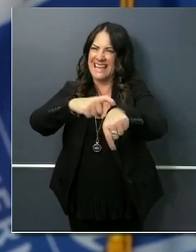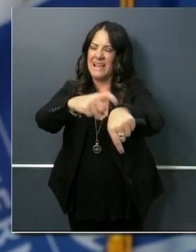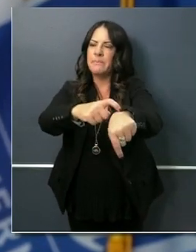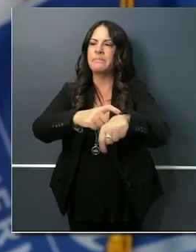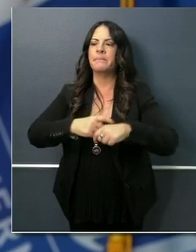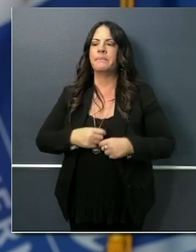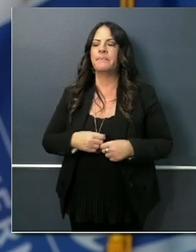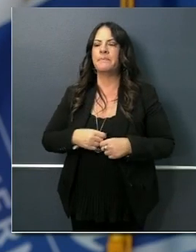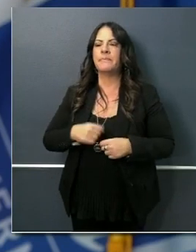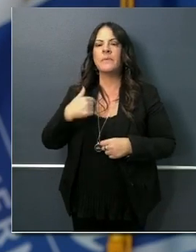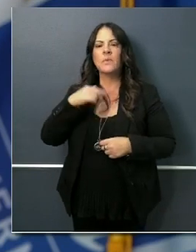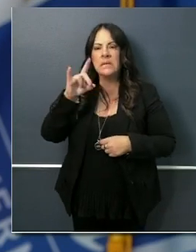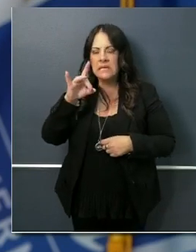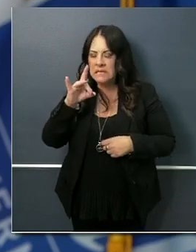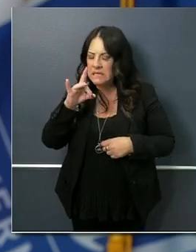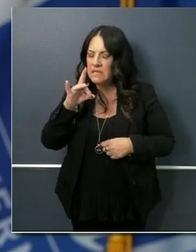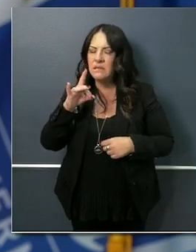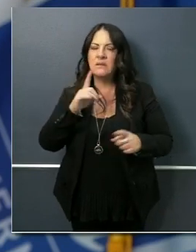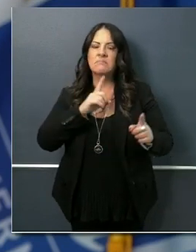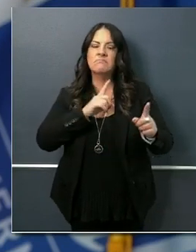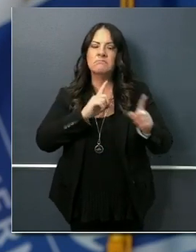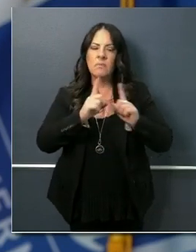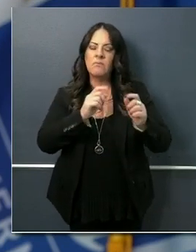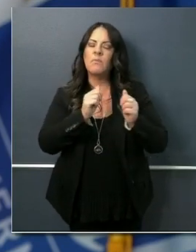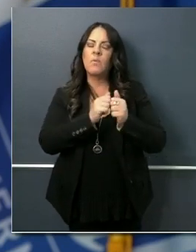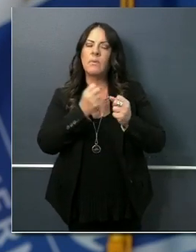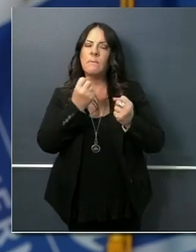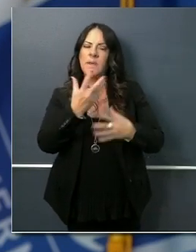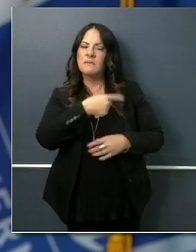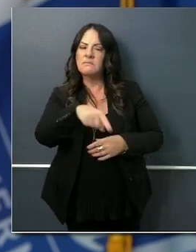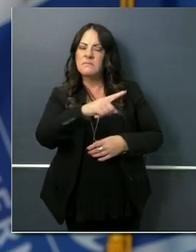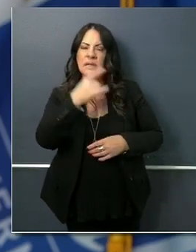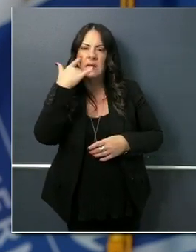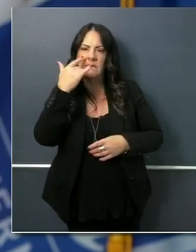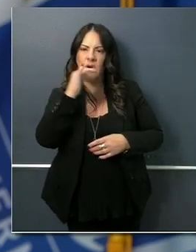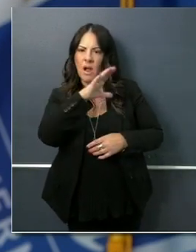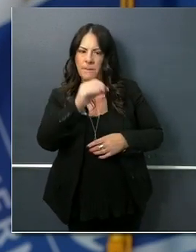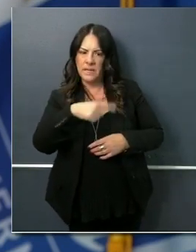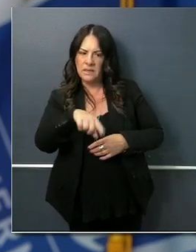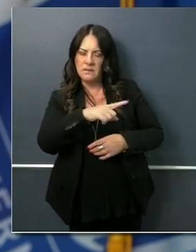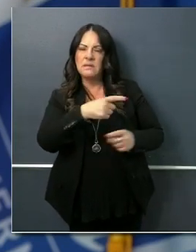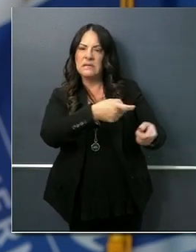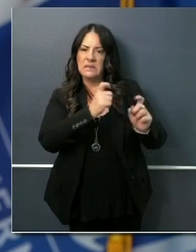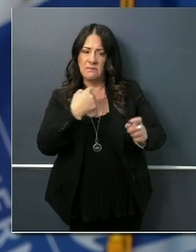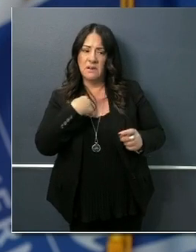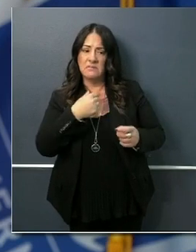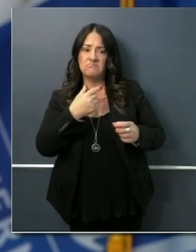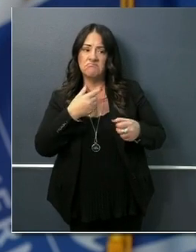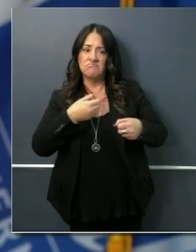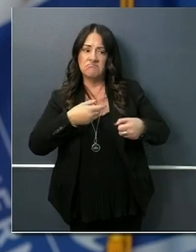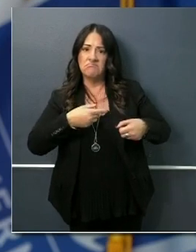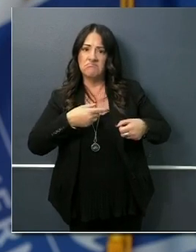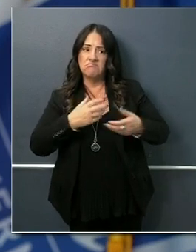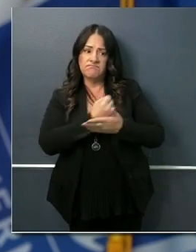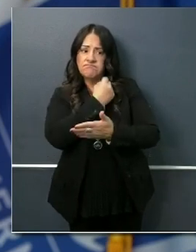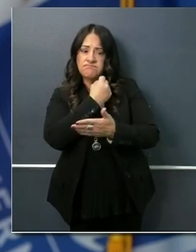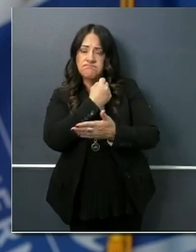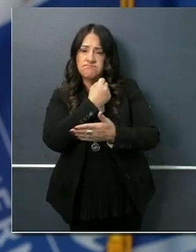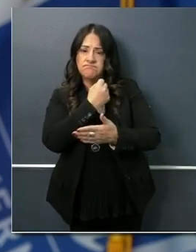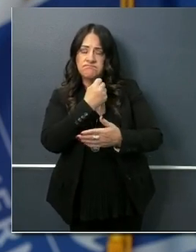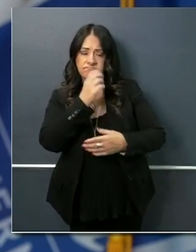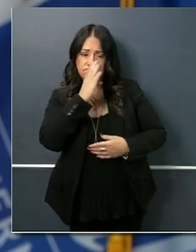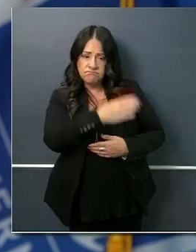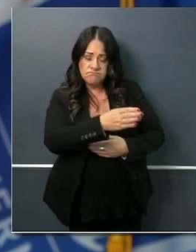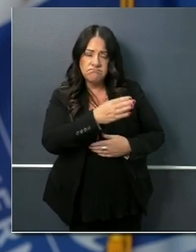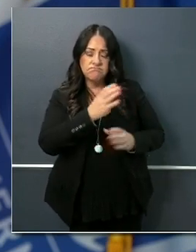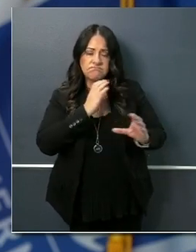engaged directly with a California-based company, which was really something that gave us that opportunity to have a direct connection day